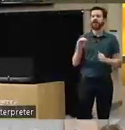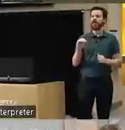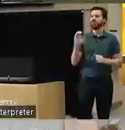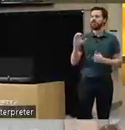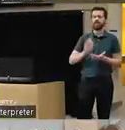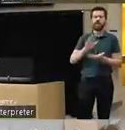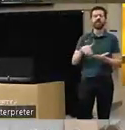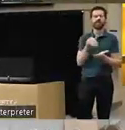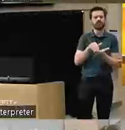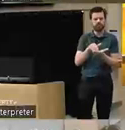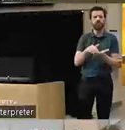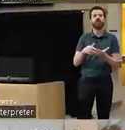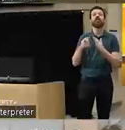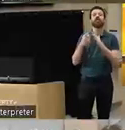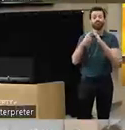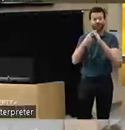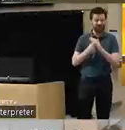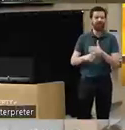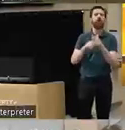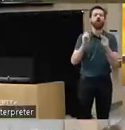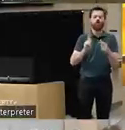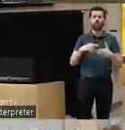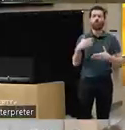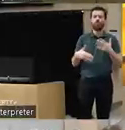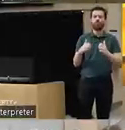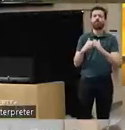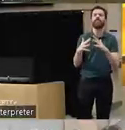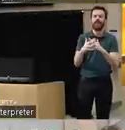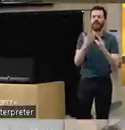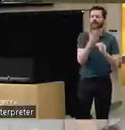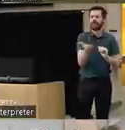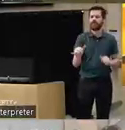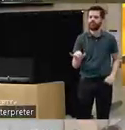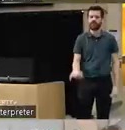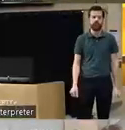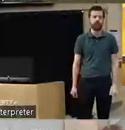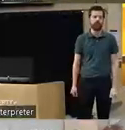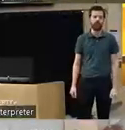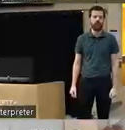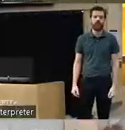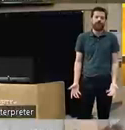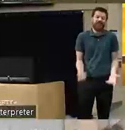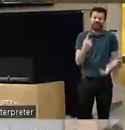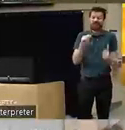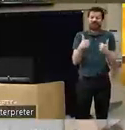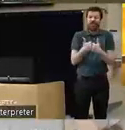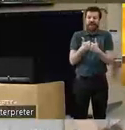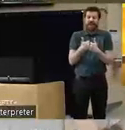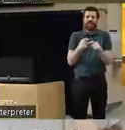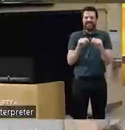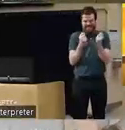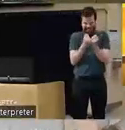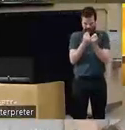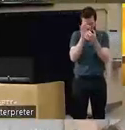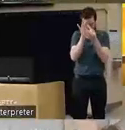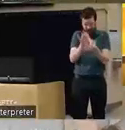so we're starting to, you know, implement there as well. I think one of the challenges is it's a team-based approach.